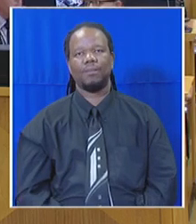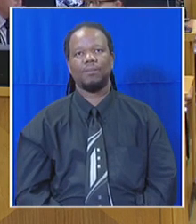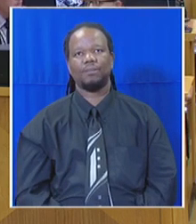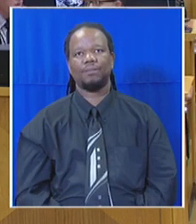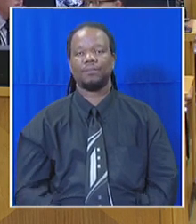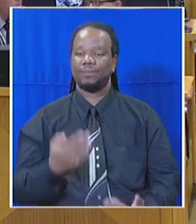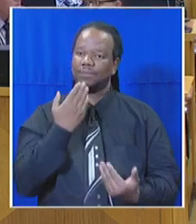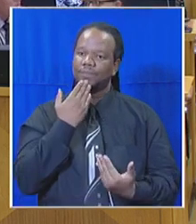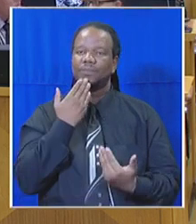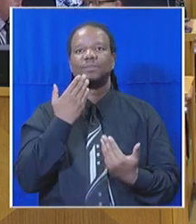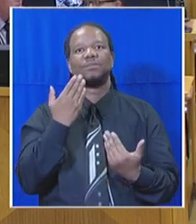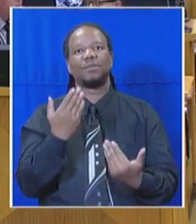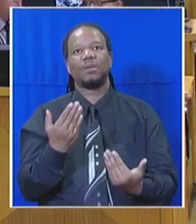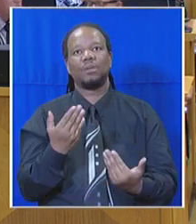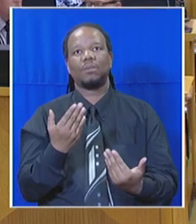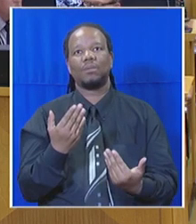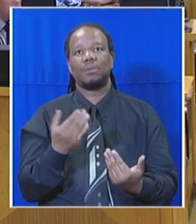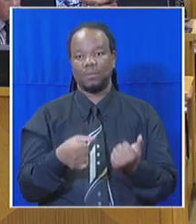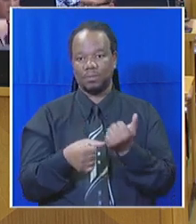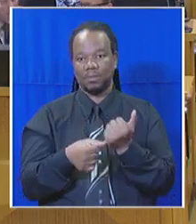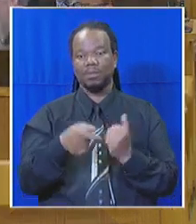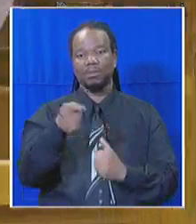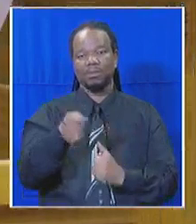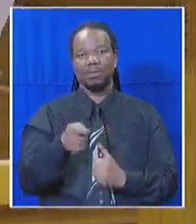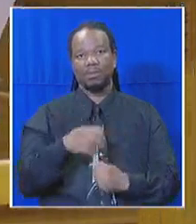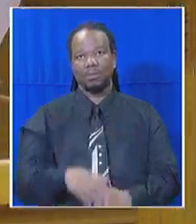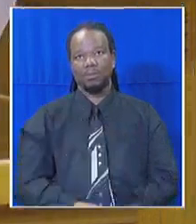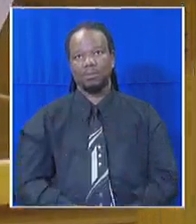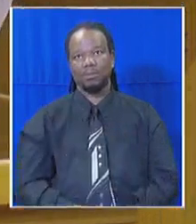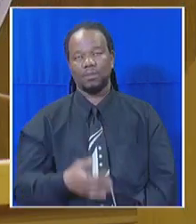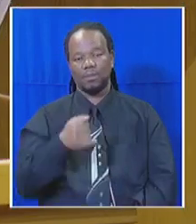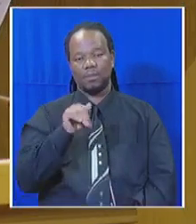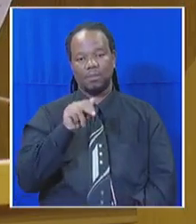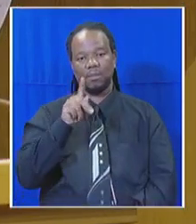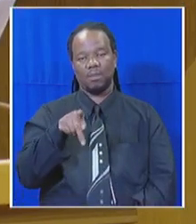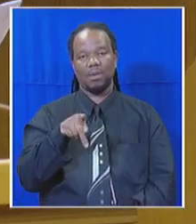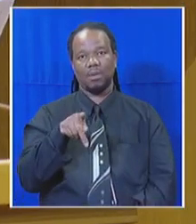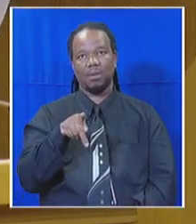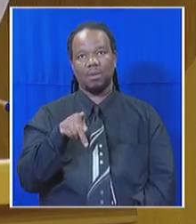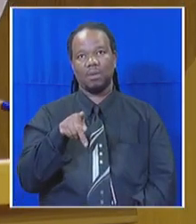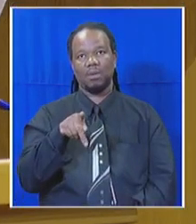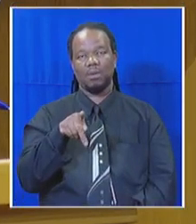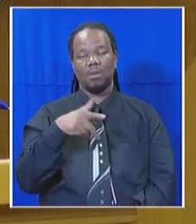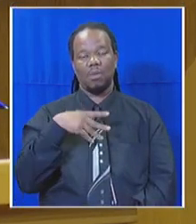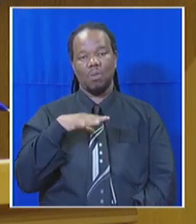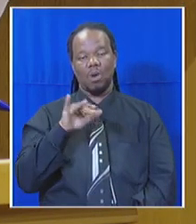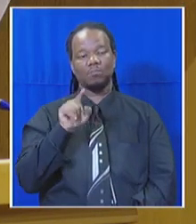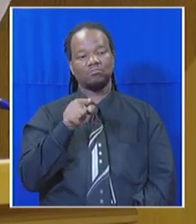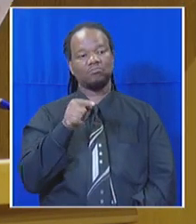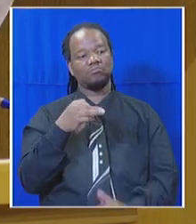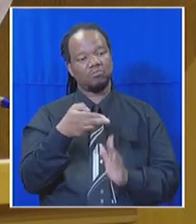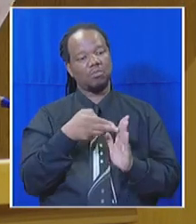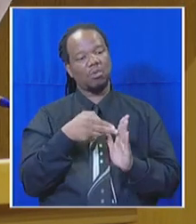Thank you very much, Deputy Speaker. The IFP would like to state on record that we support this